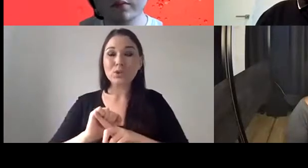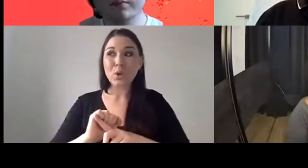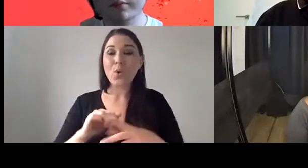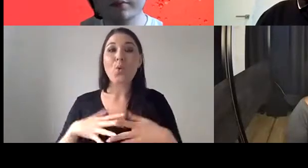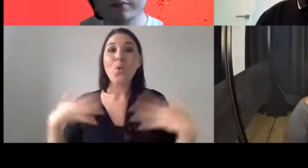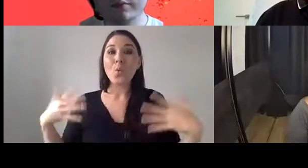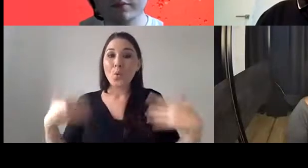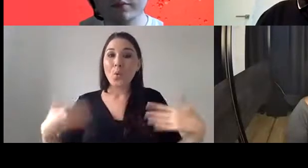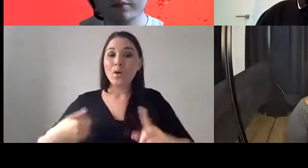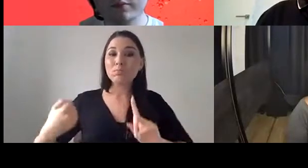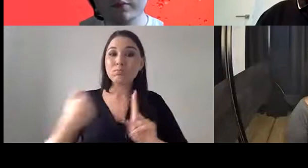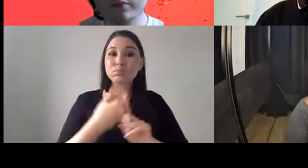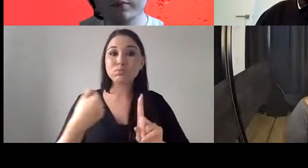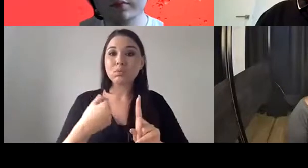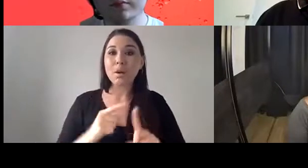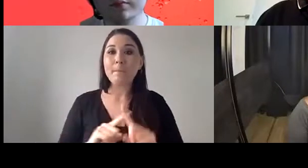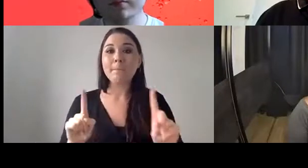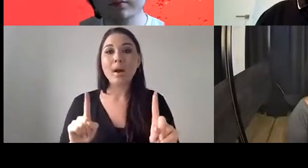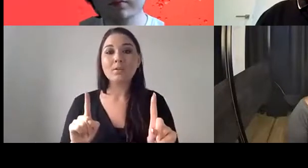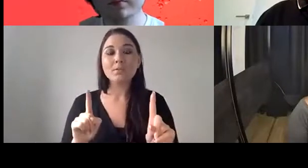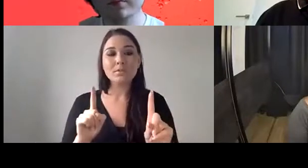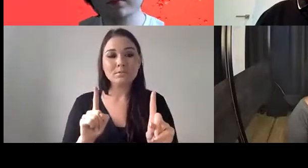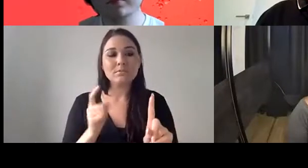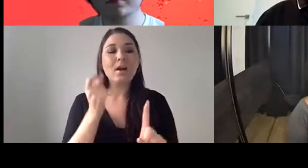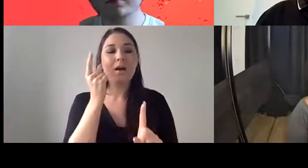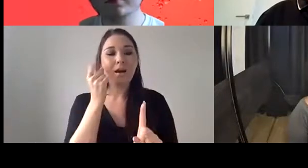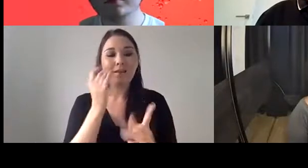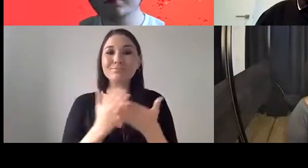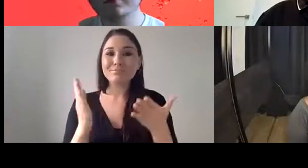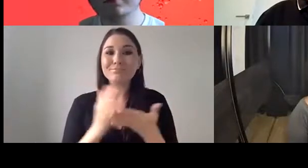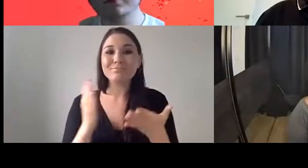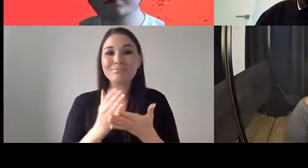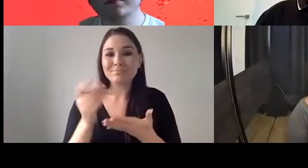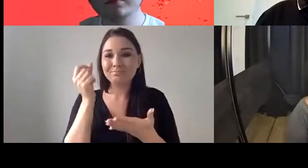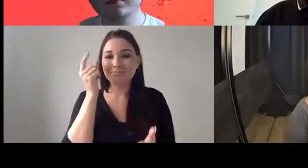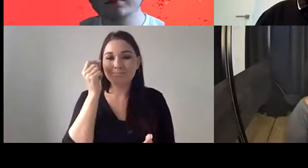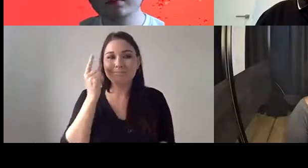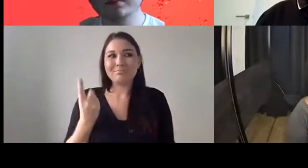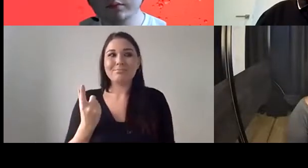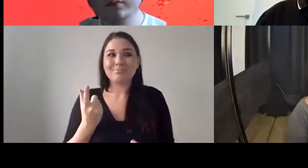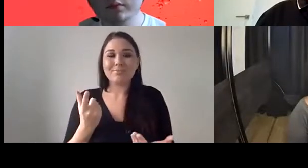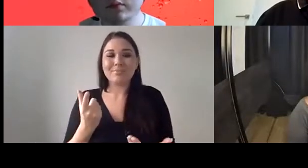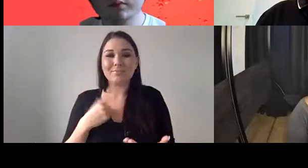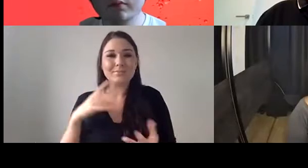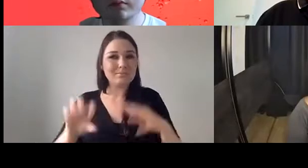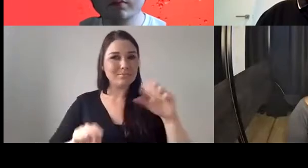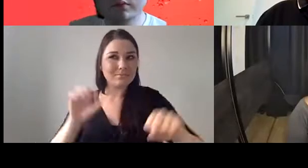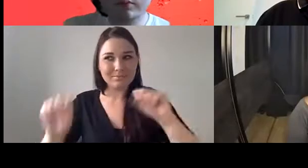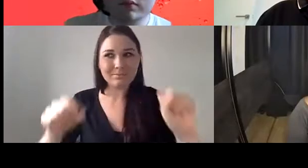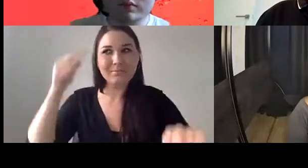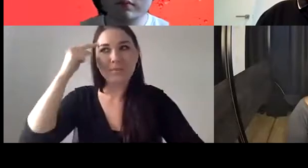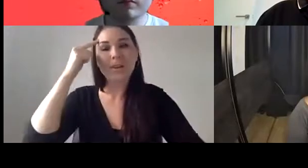right? But also it kind of cleared a lot of things up that I'd been, I think, putting on myself, blaming myself